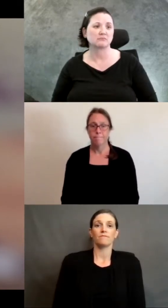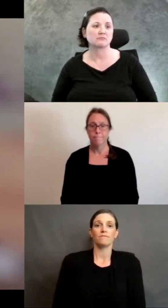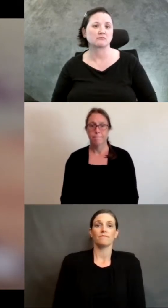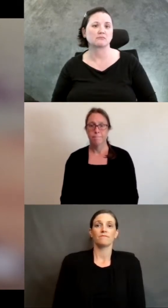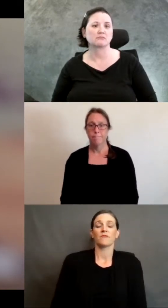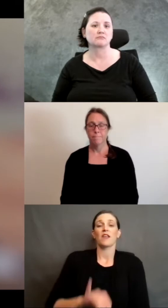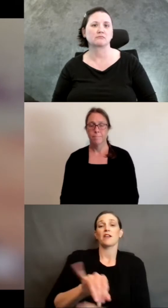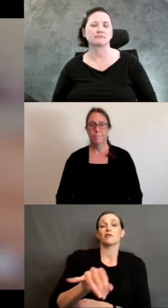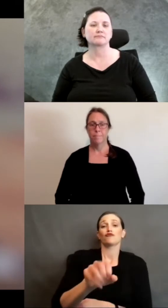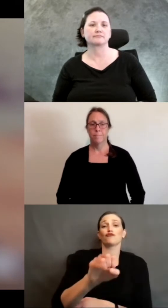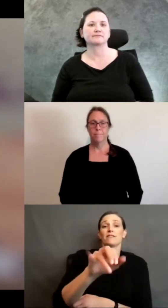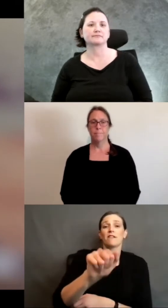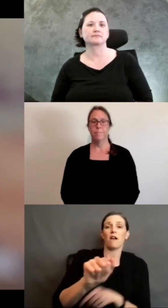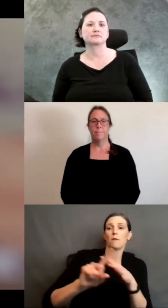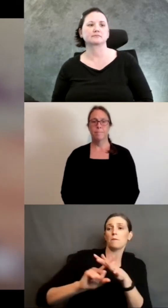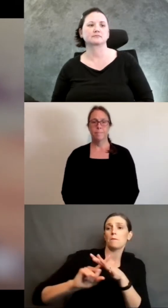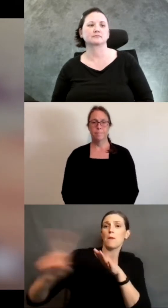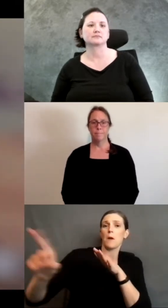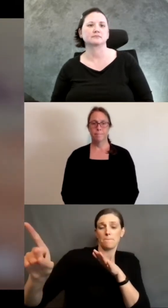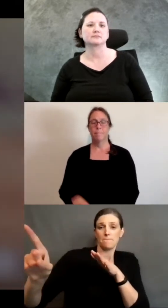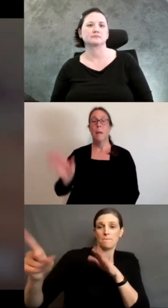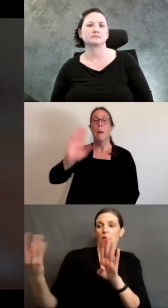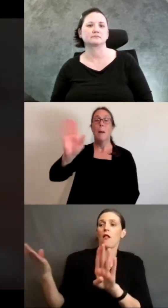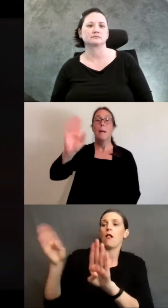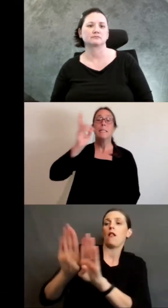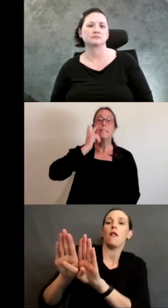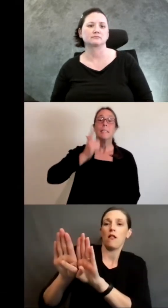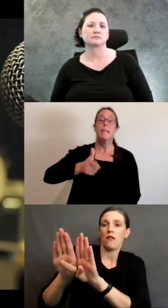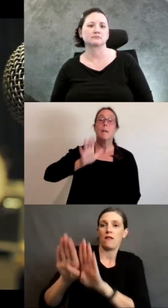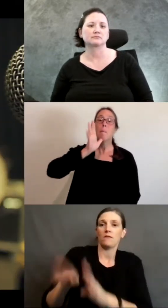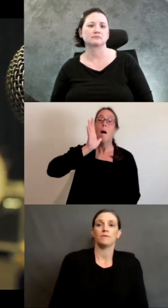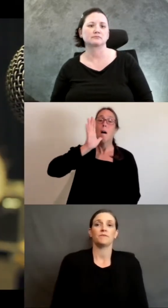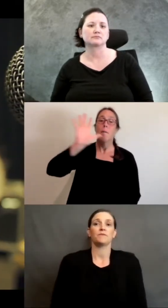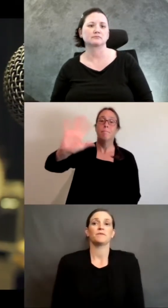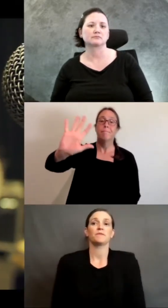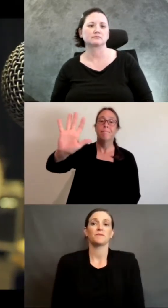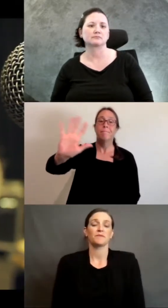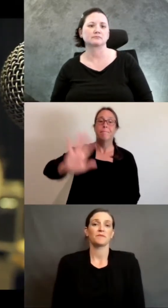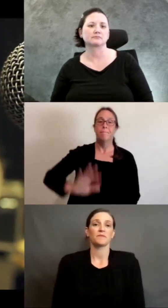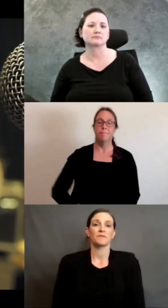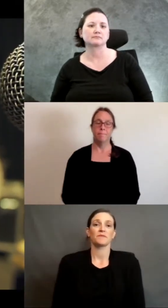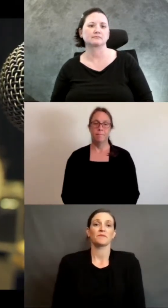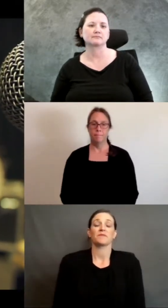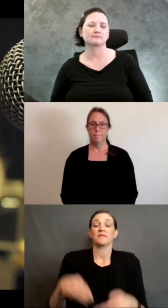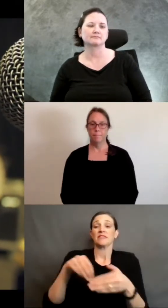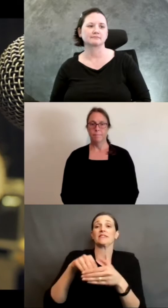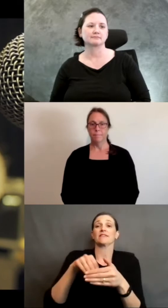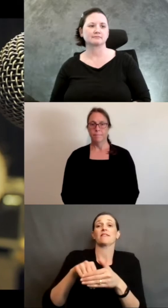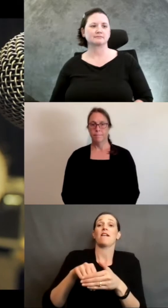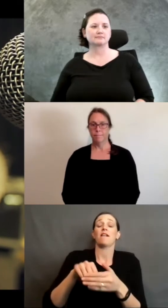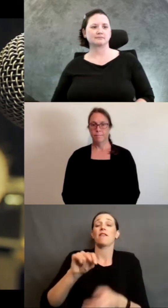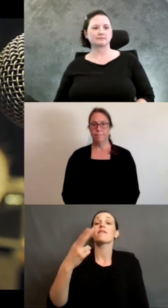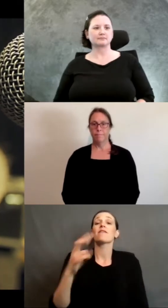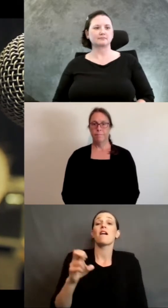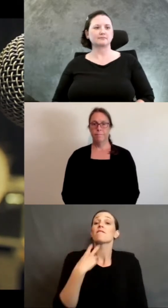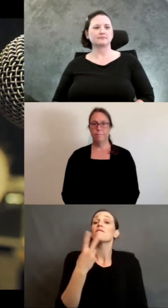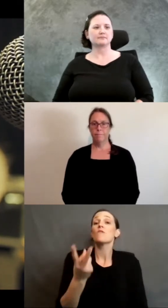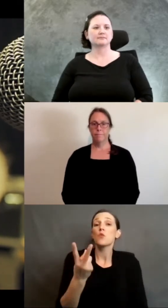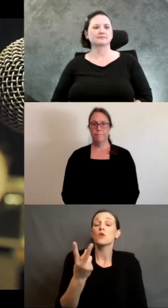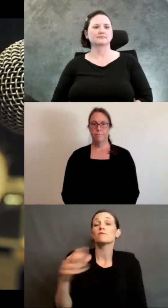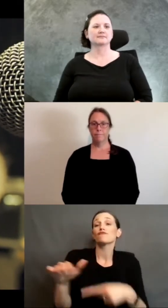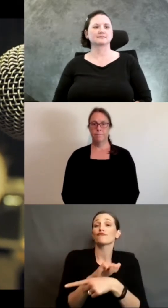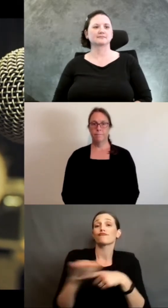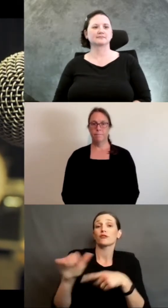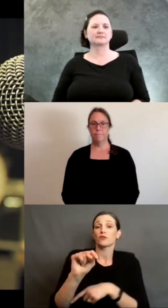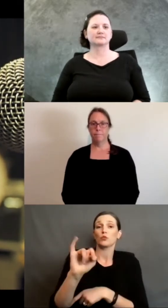door. Okay, see you, Mom. In the voice rehearsal studio, Barbara and Corey have watched